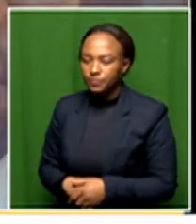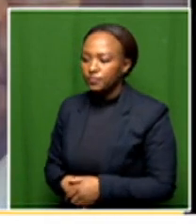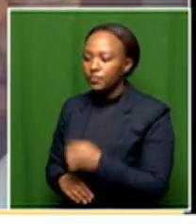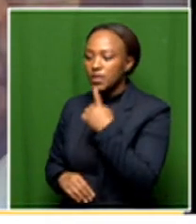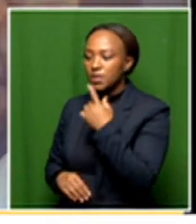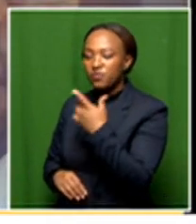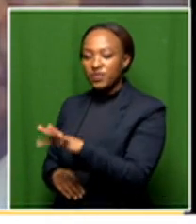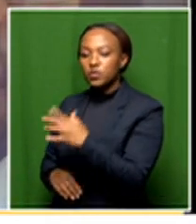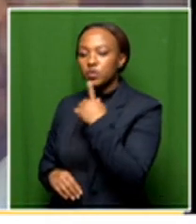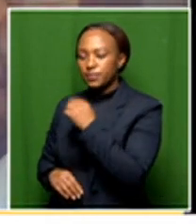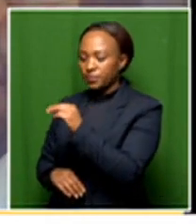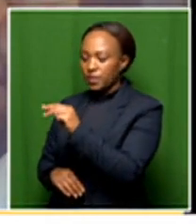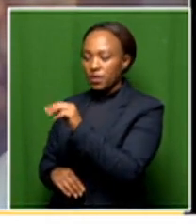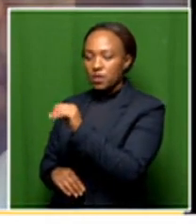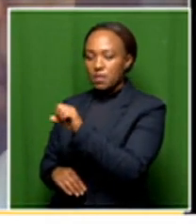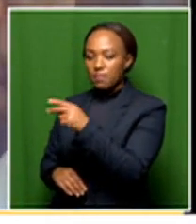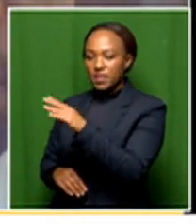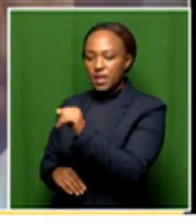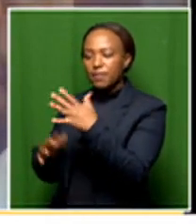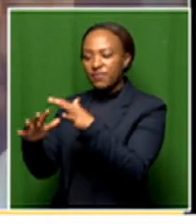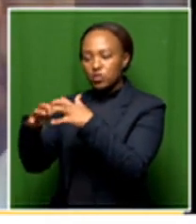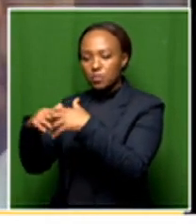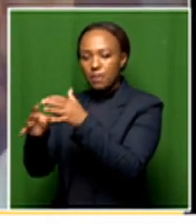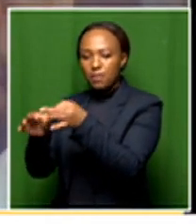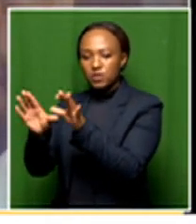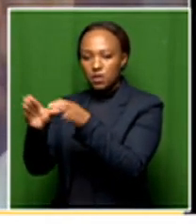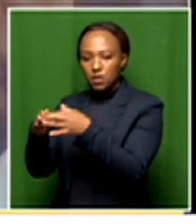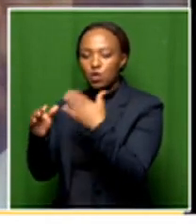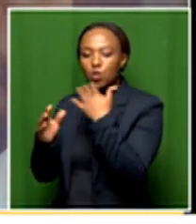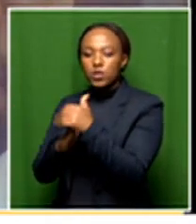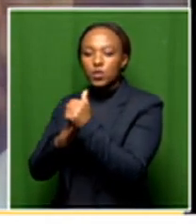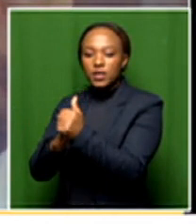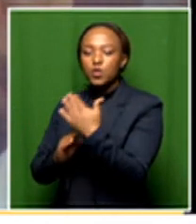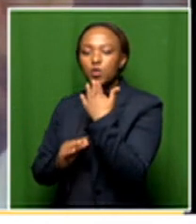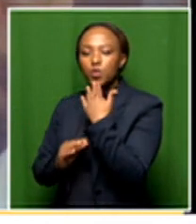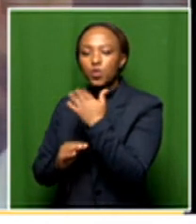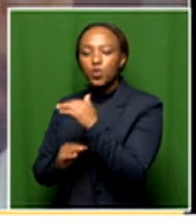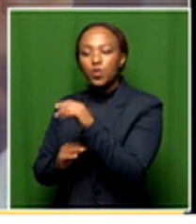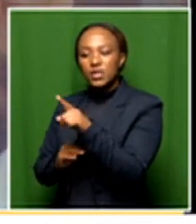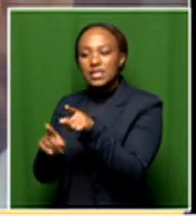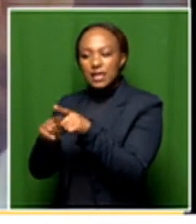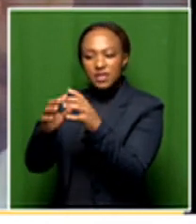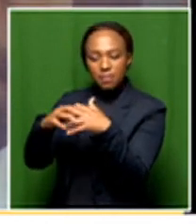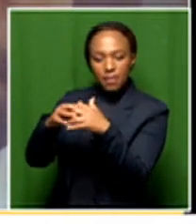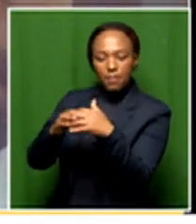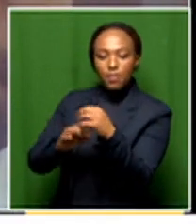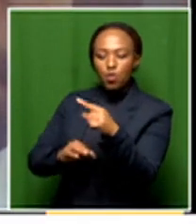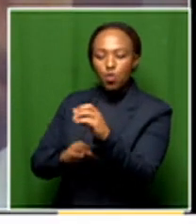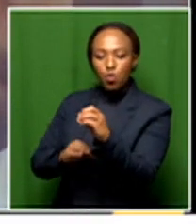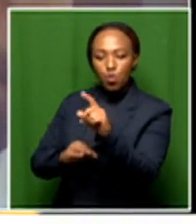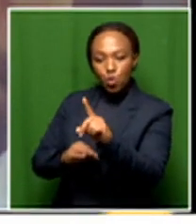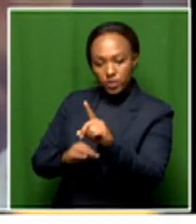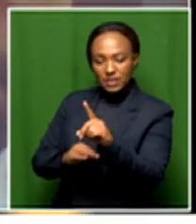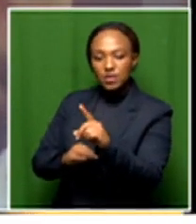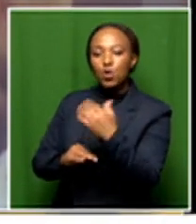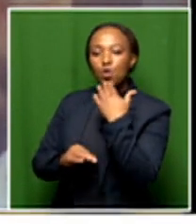Mashaba already having formed a political party and those who are leaving the DA, Patricia, Lille, of course, forming good, do you think that they will draw